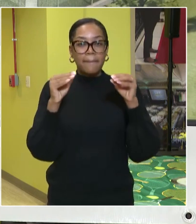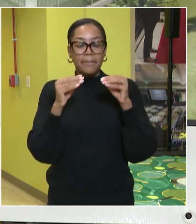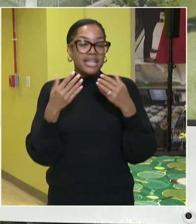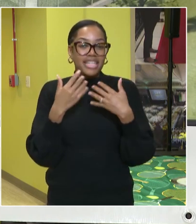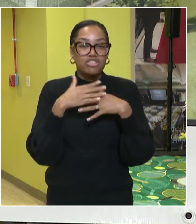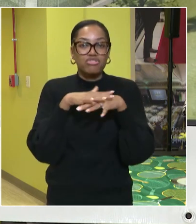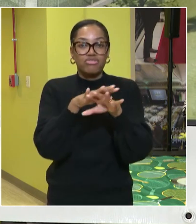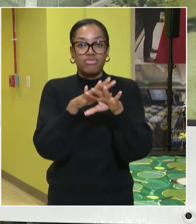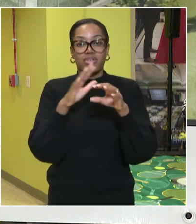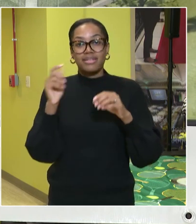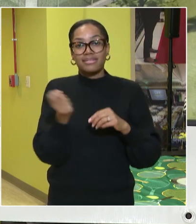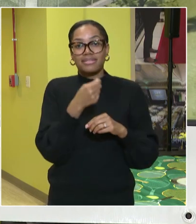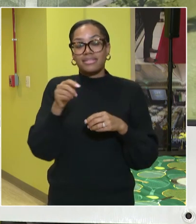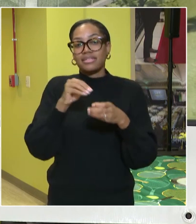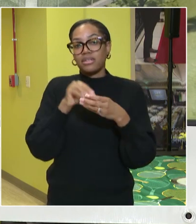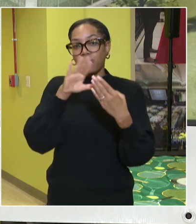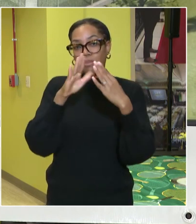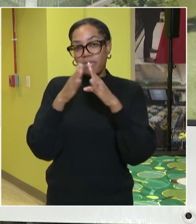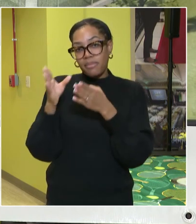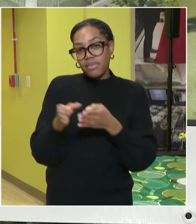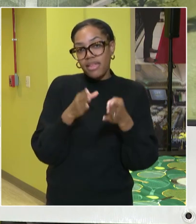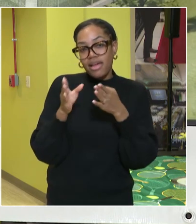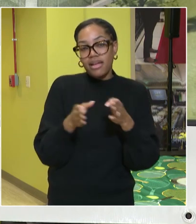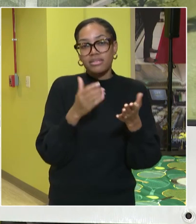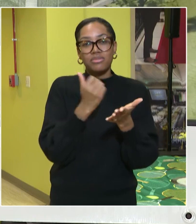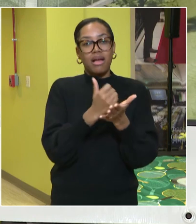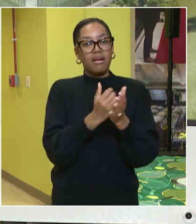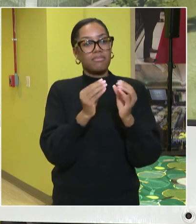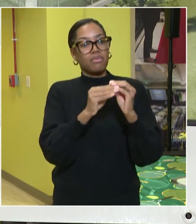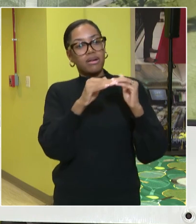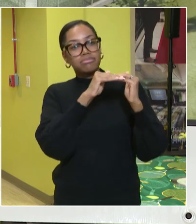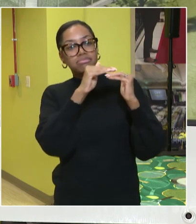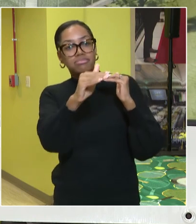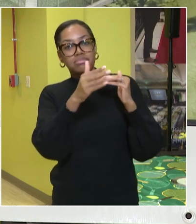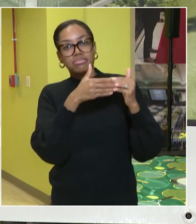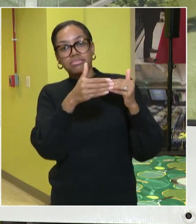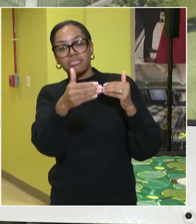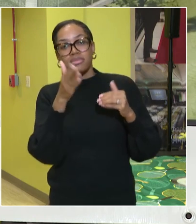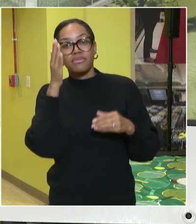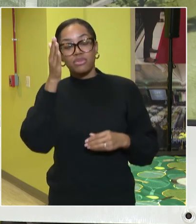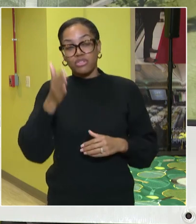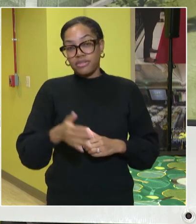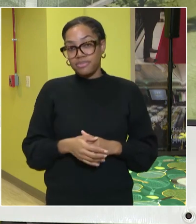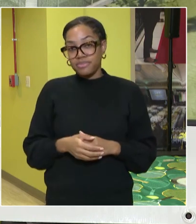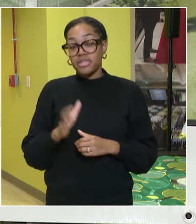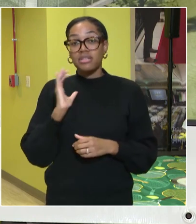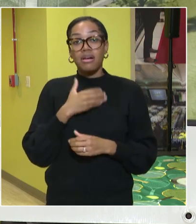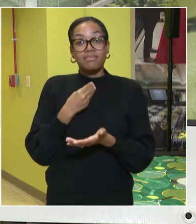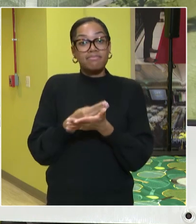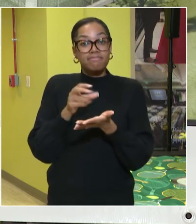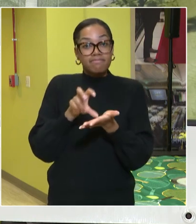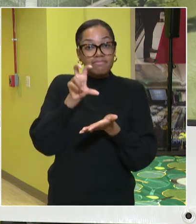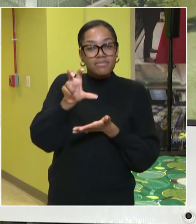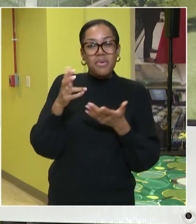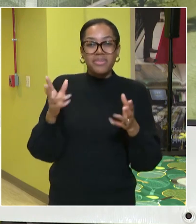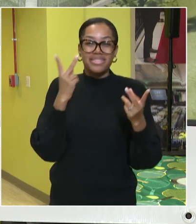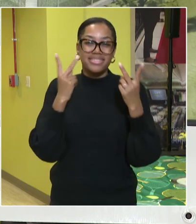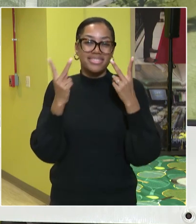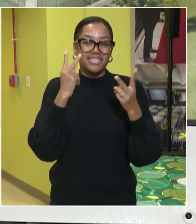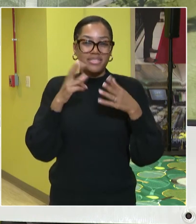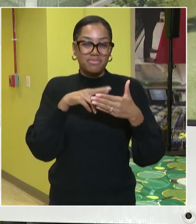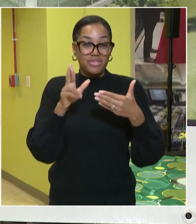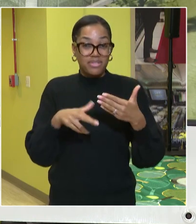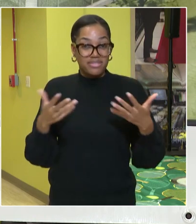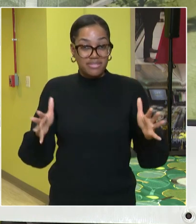the sport's sustainability for generations to come. These investments are already yielding results. Over the last